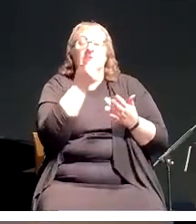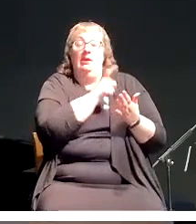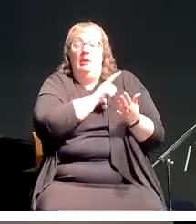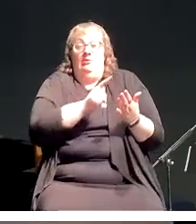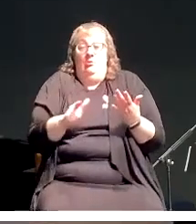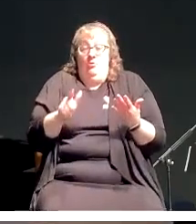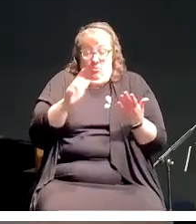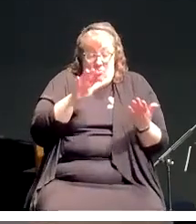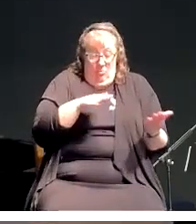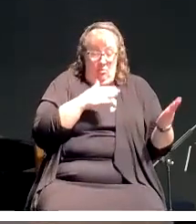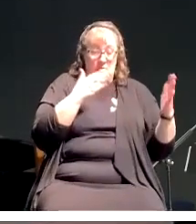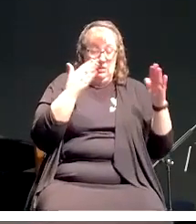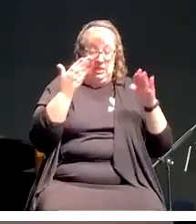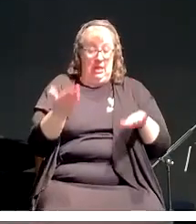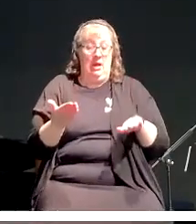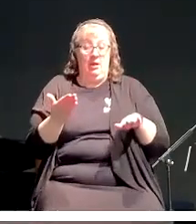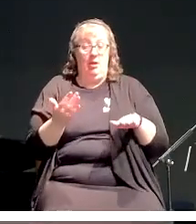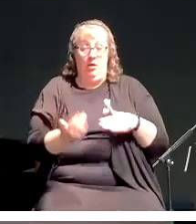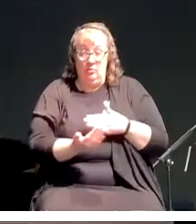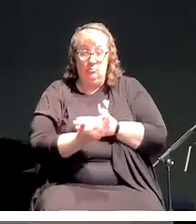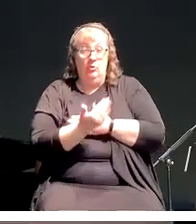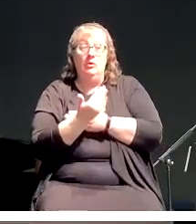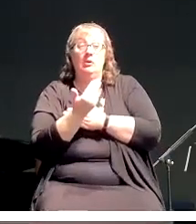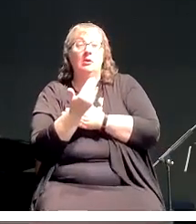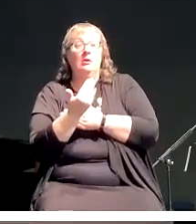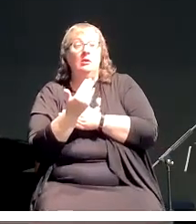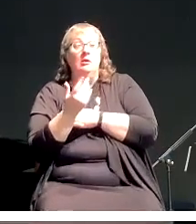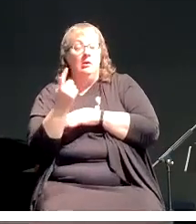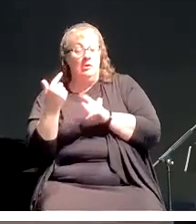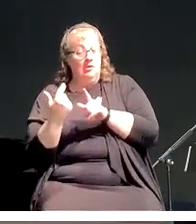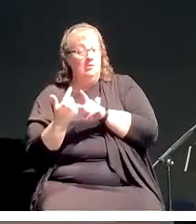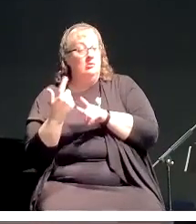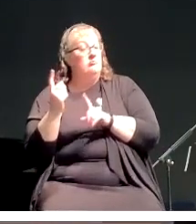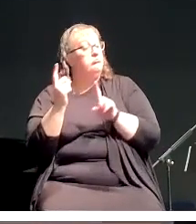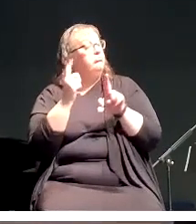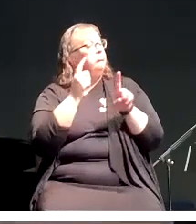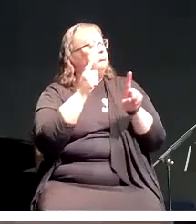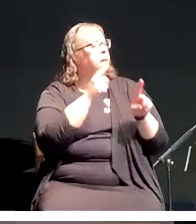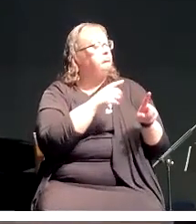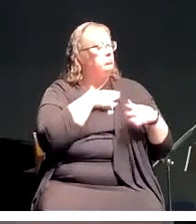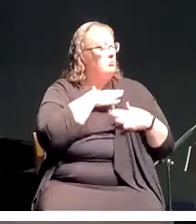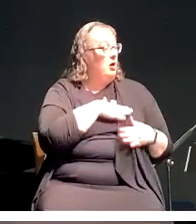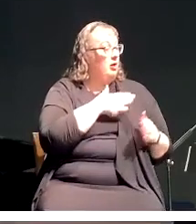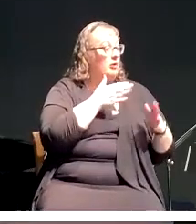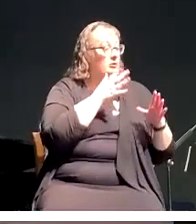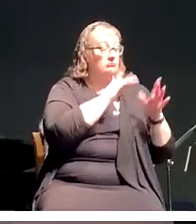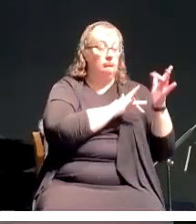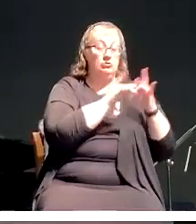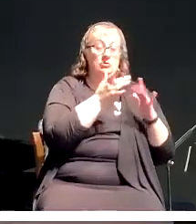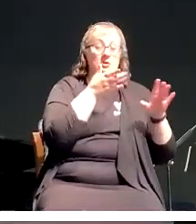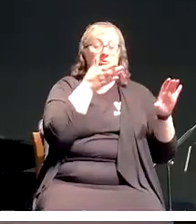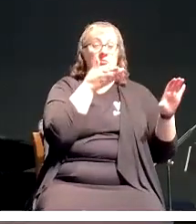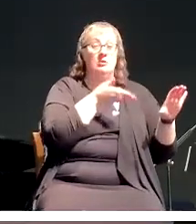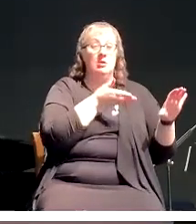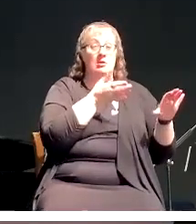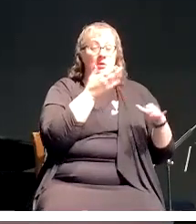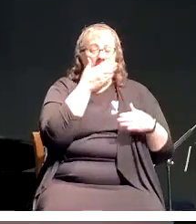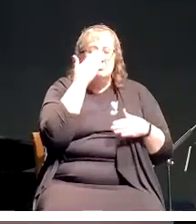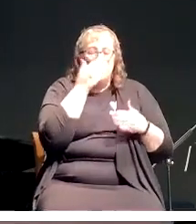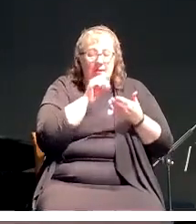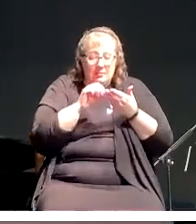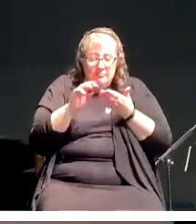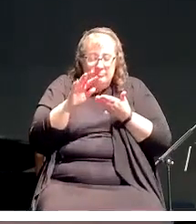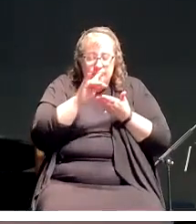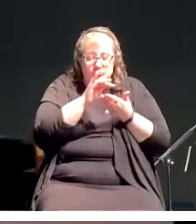die. On this morning, they were headed to where Jesus' body was, and they were taking spices to